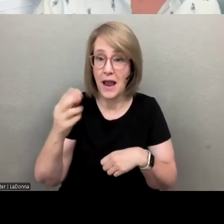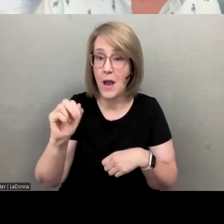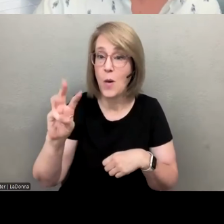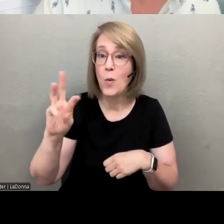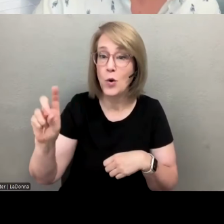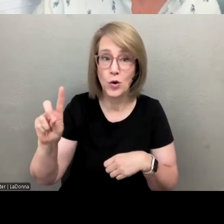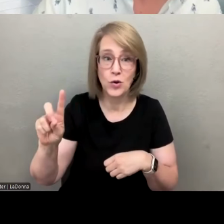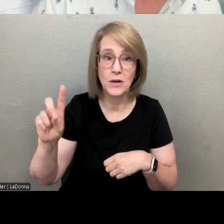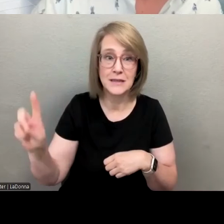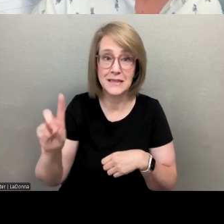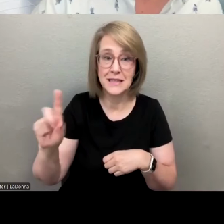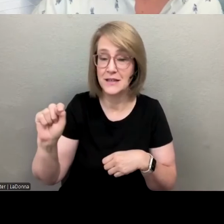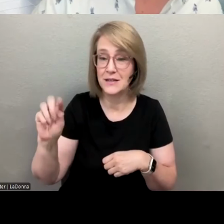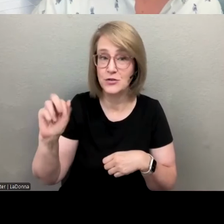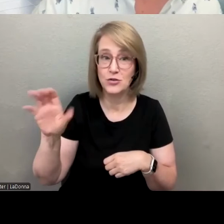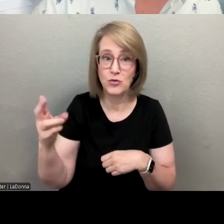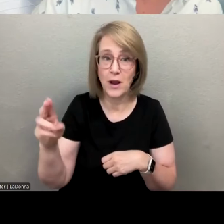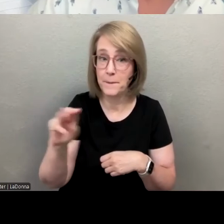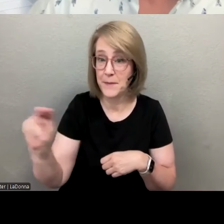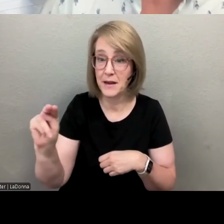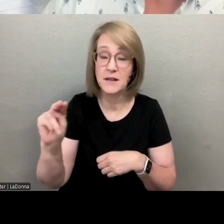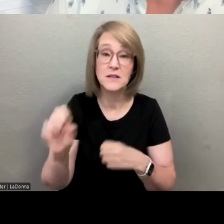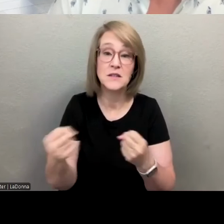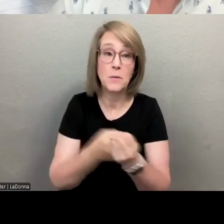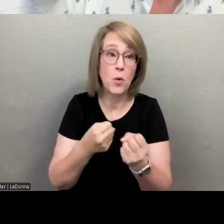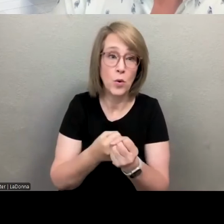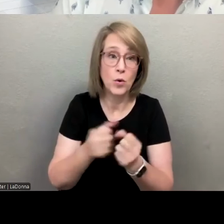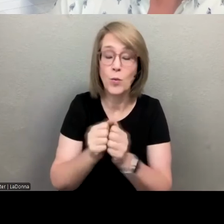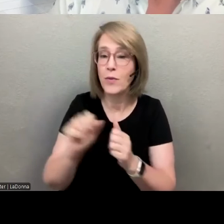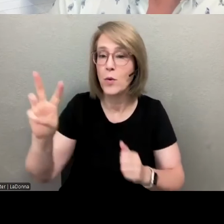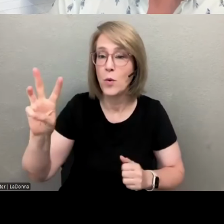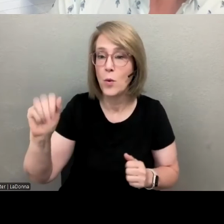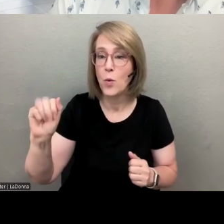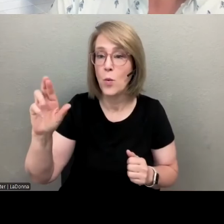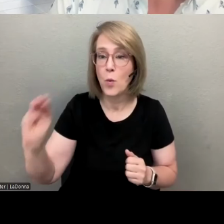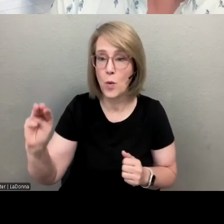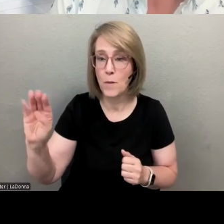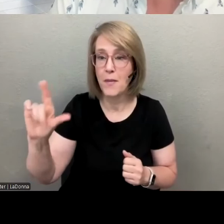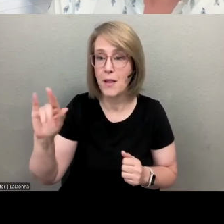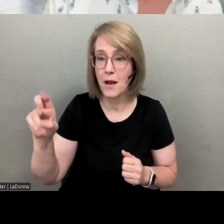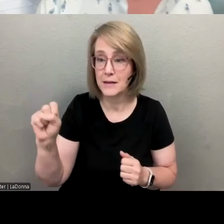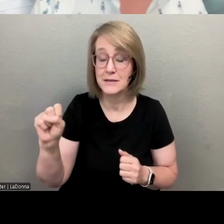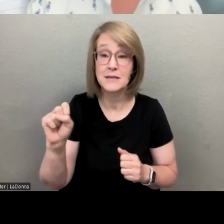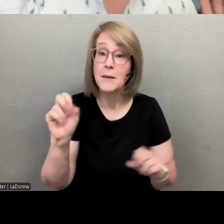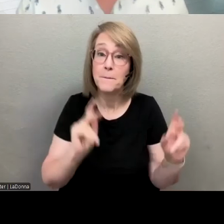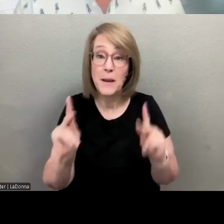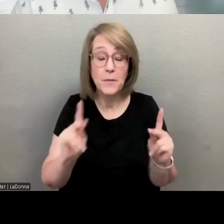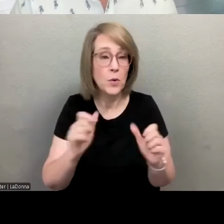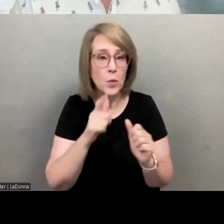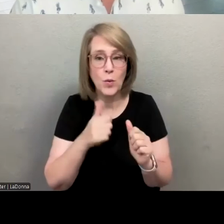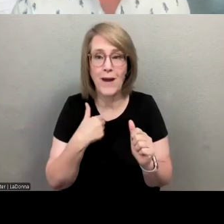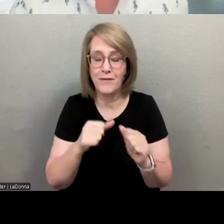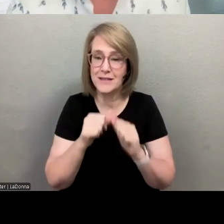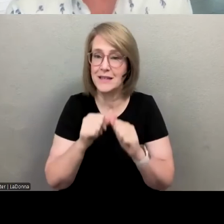Trackman, who walked us through the essential support that Warm Lines provide to persons with continuing mental health challenges. And you can also find other